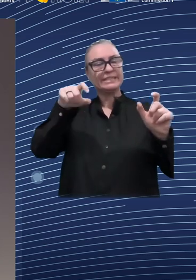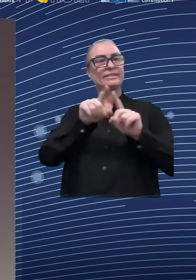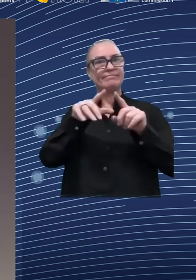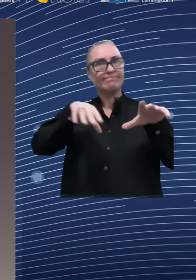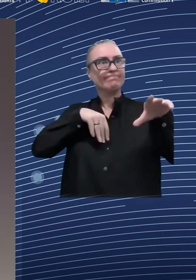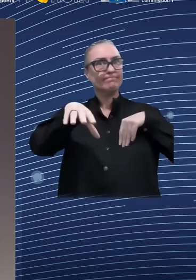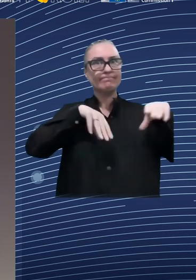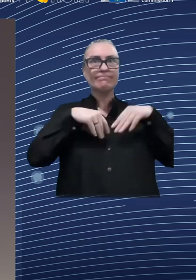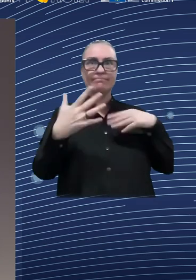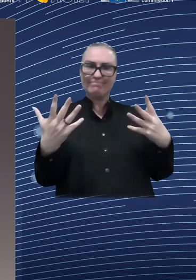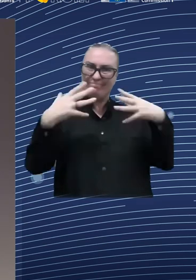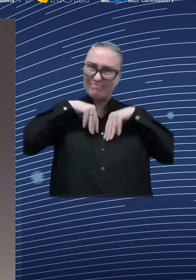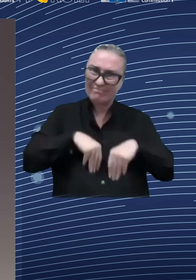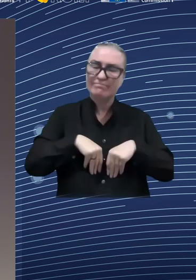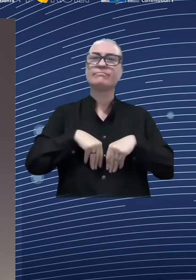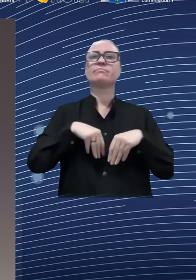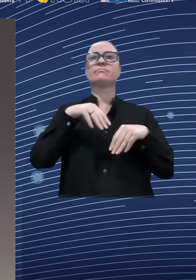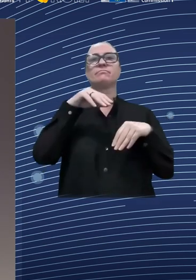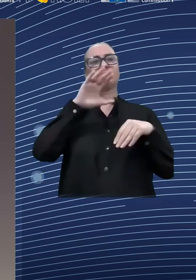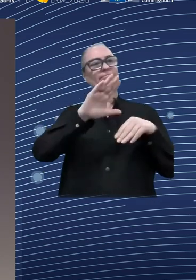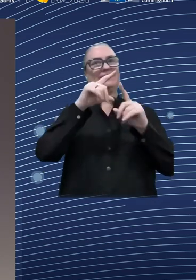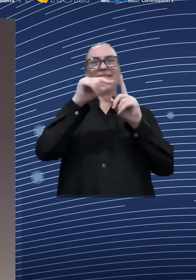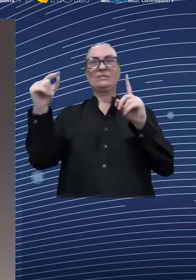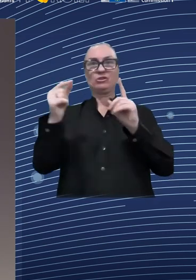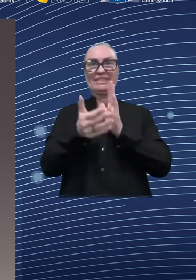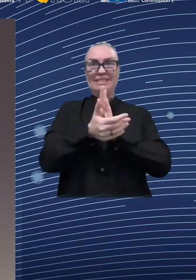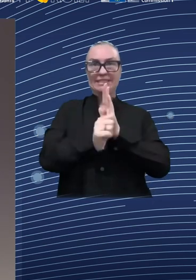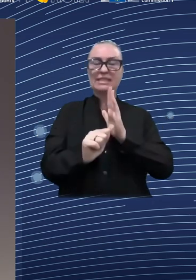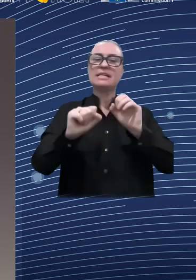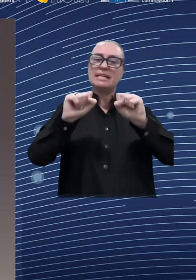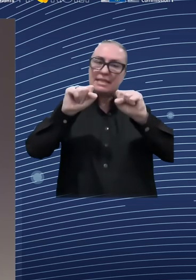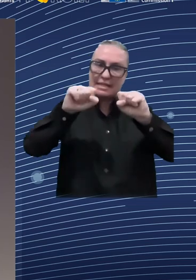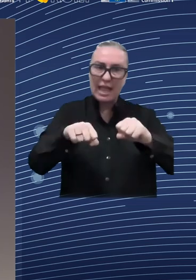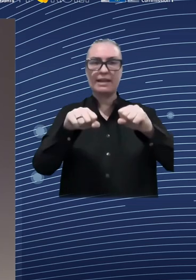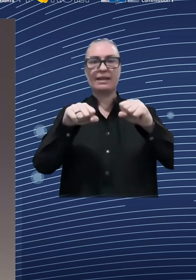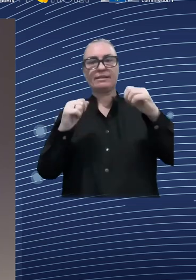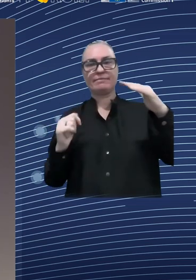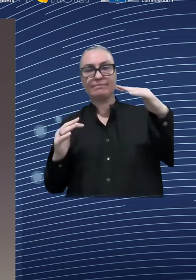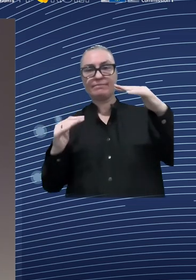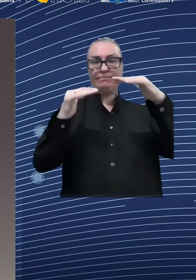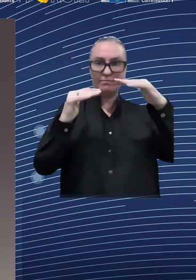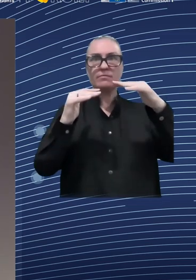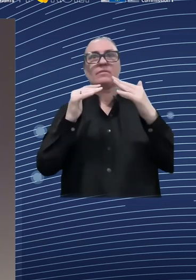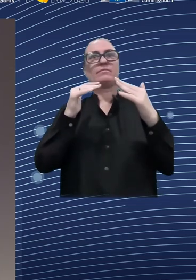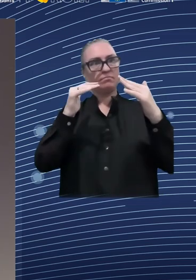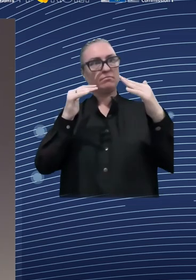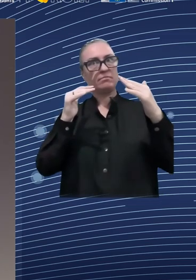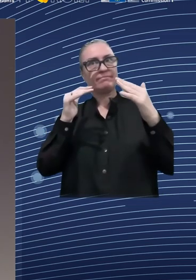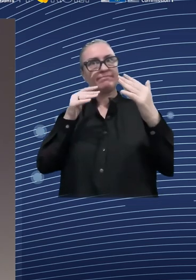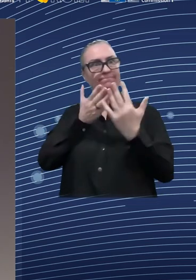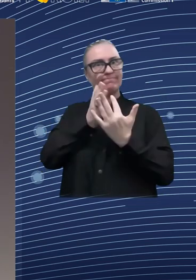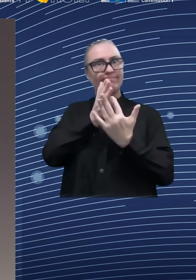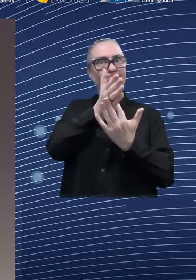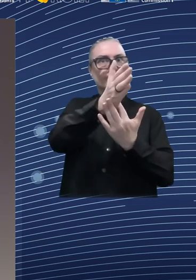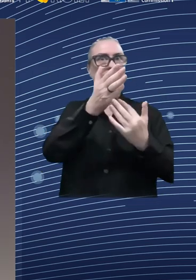they do, and what you do in Latvia in particular to support IT companies, particularly, again, with regard to skills.